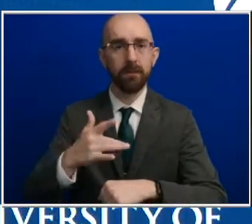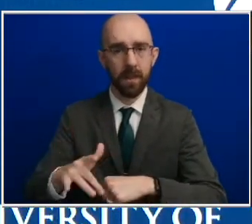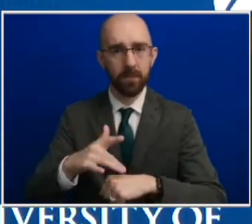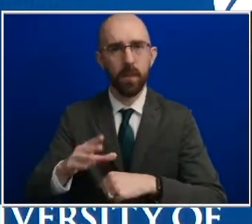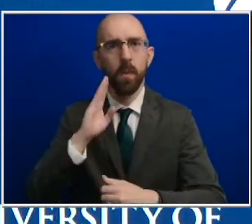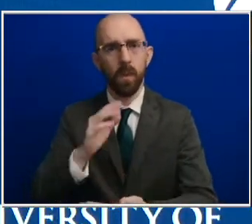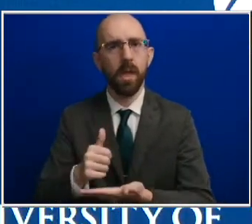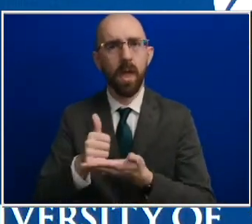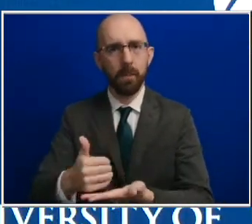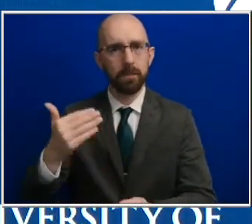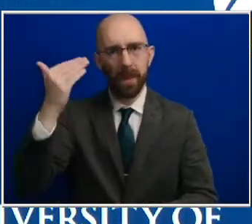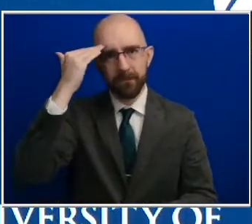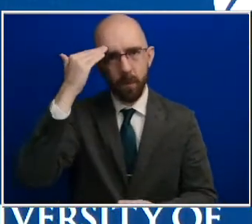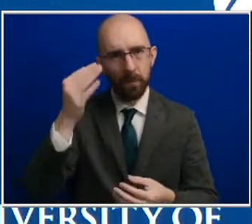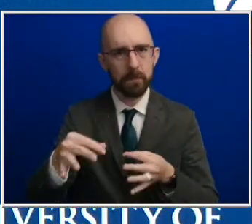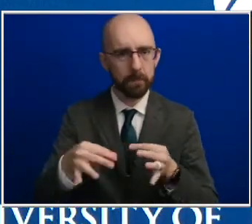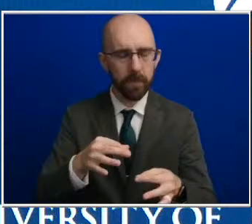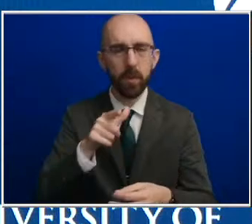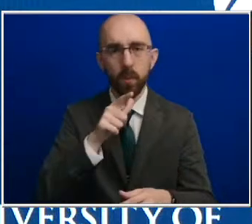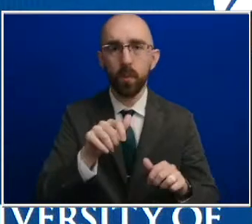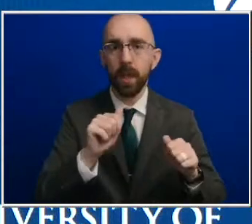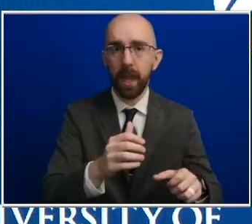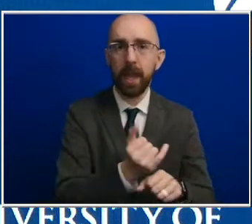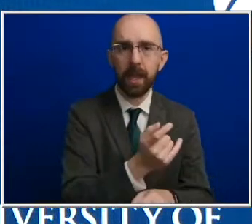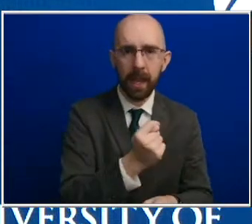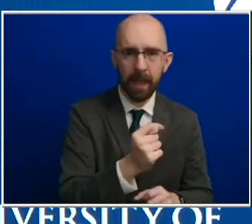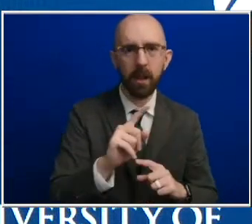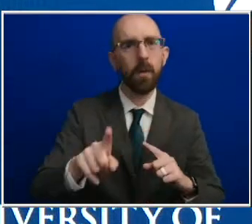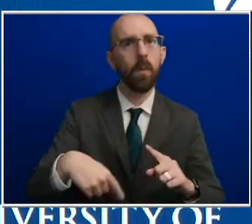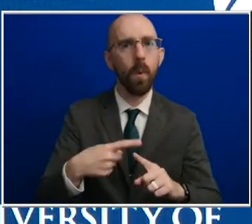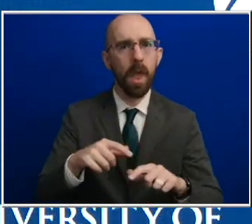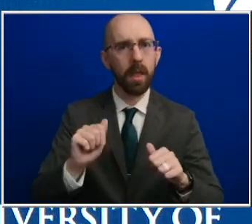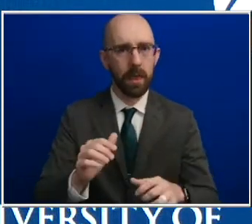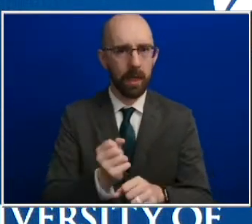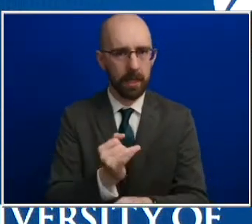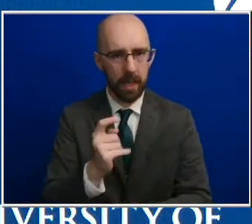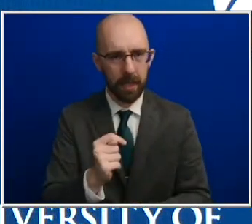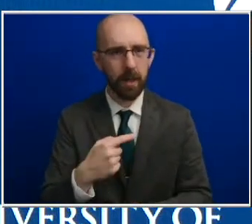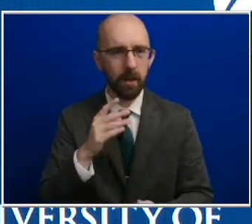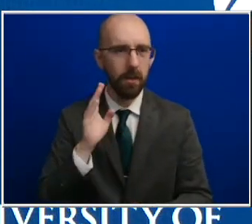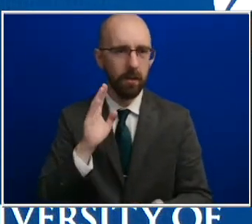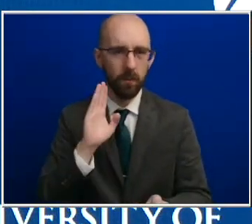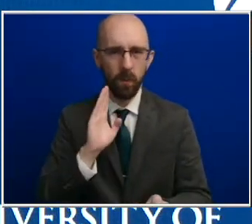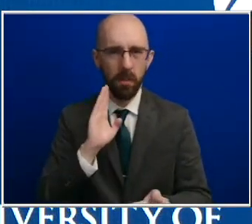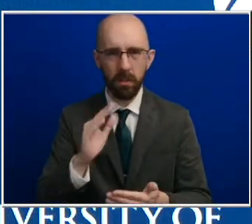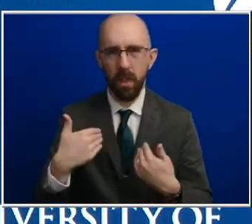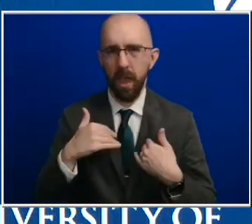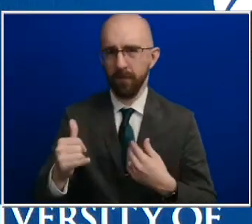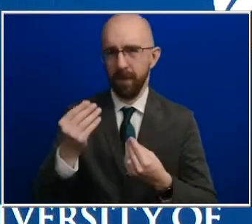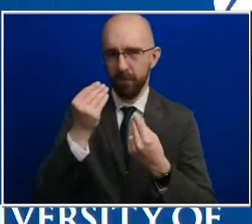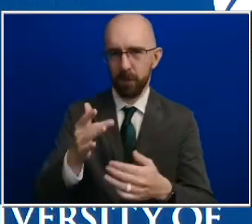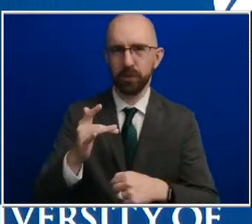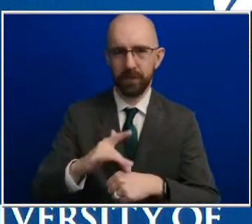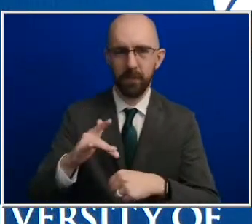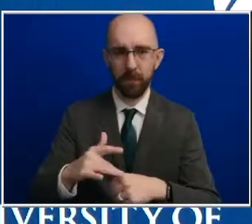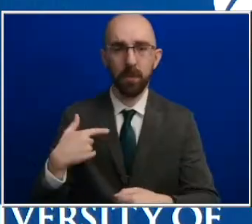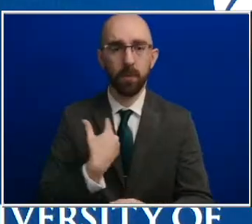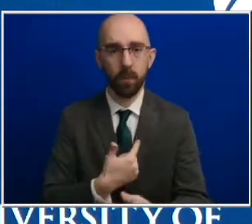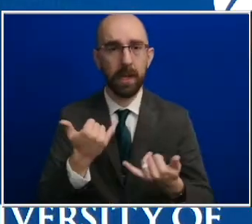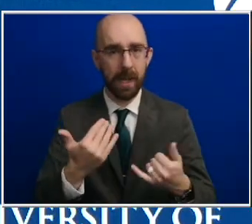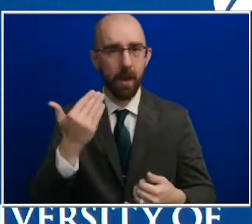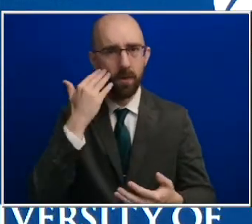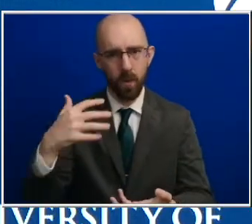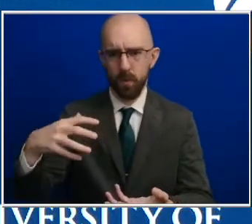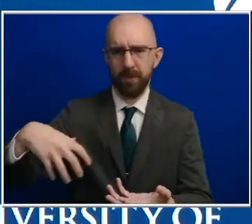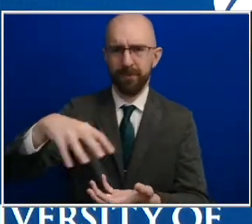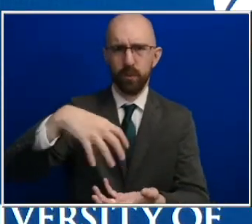inform you who can get it, when can you get it, and all of that information, because we know now there's a lot of confusion out there.